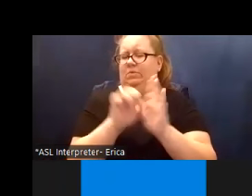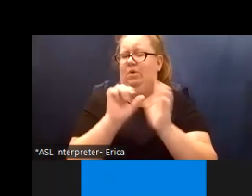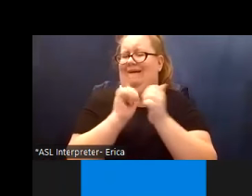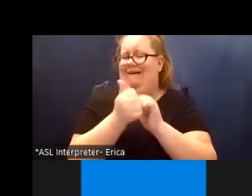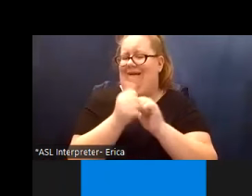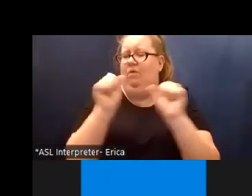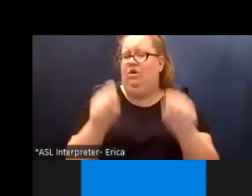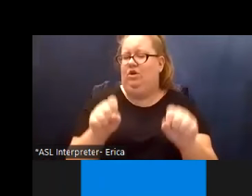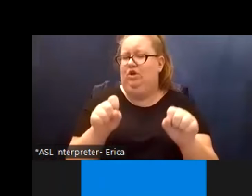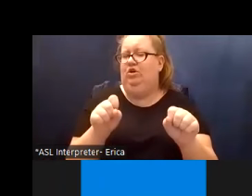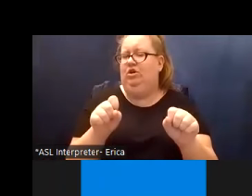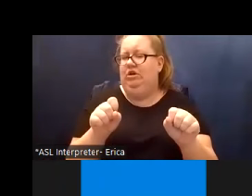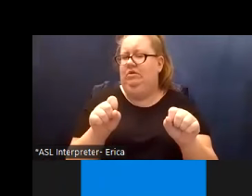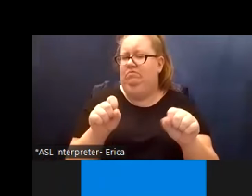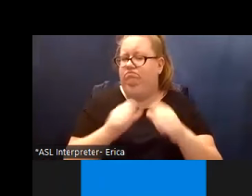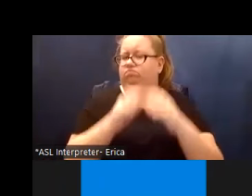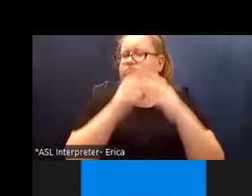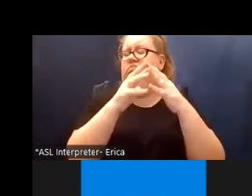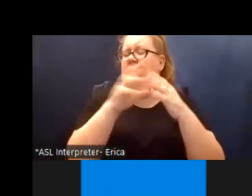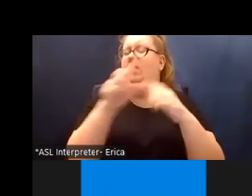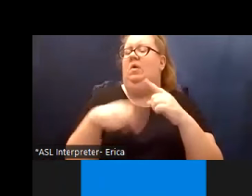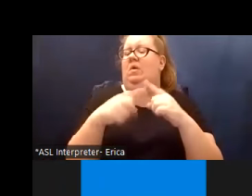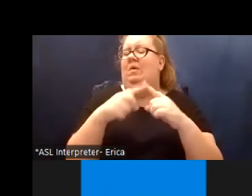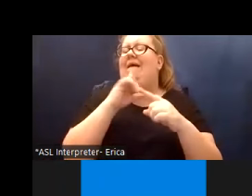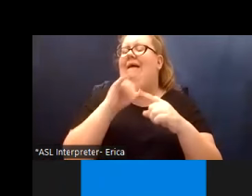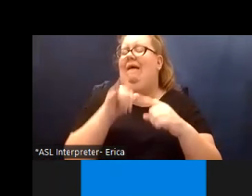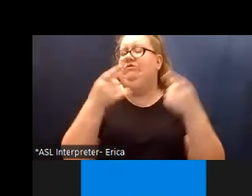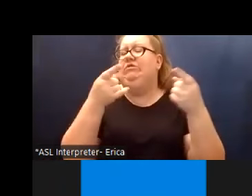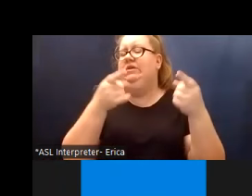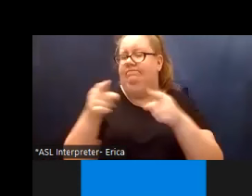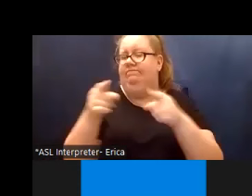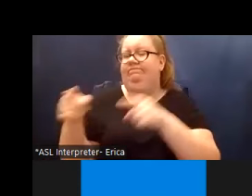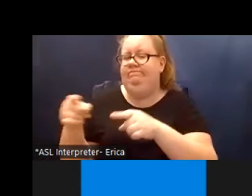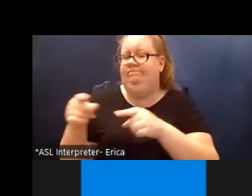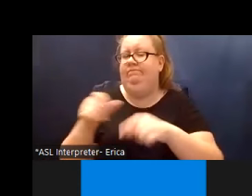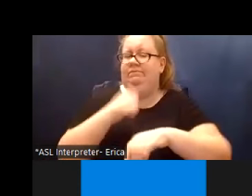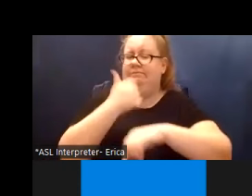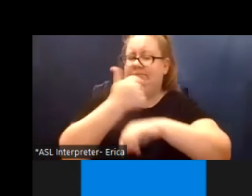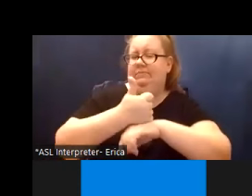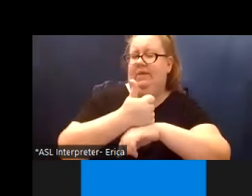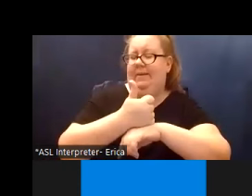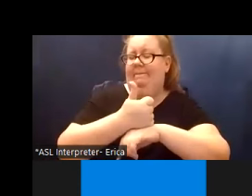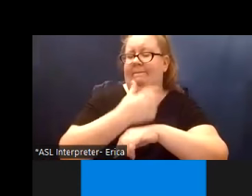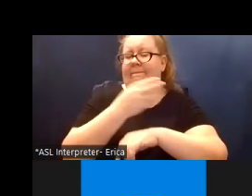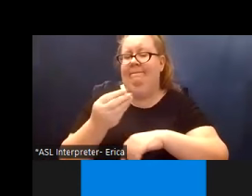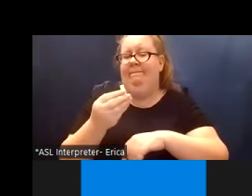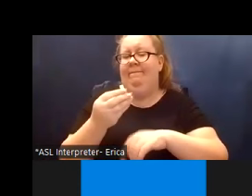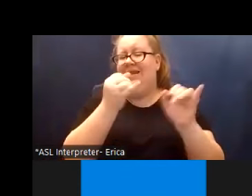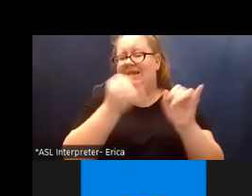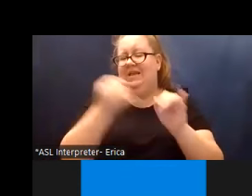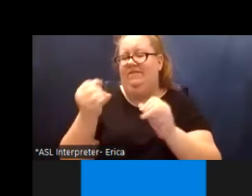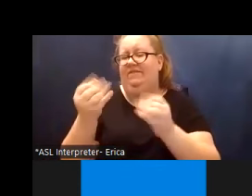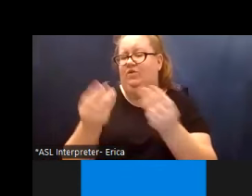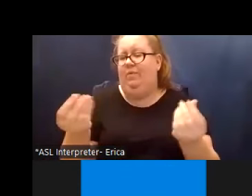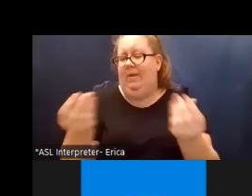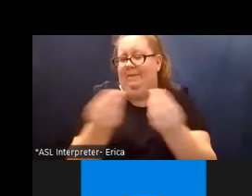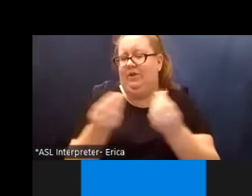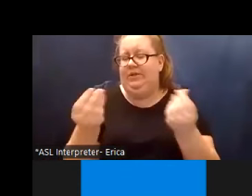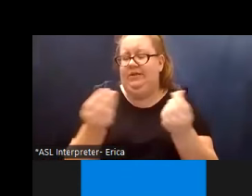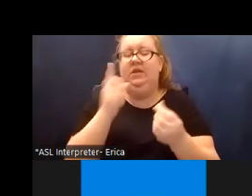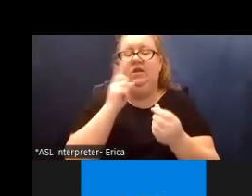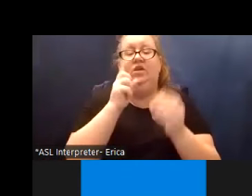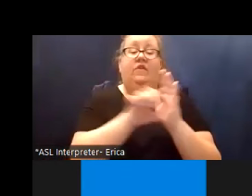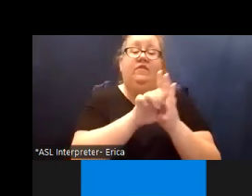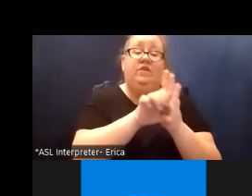could manifest when it actually comes to implementation and on individual properties. So for